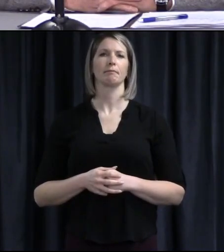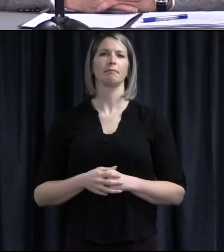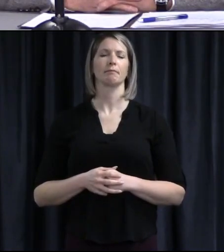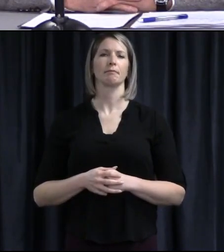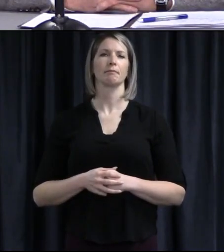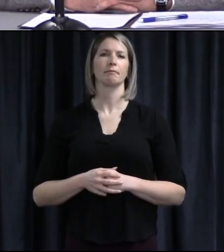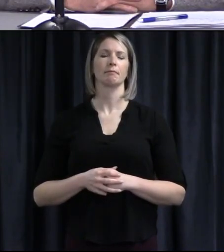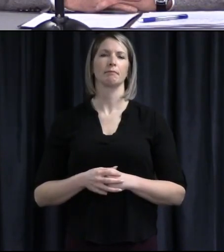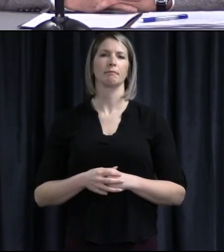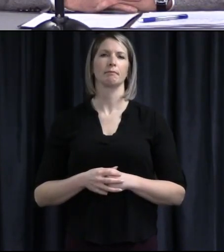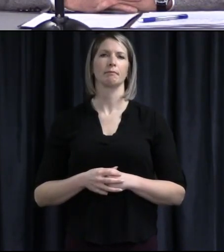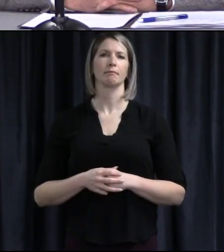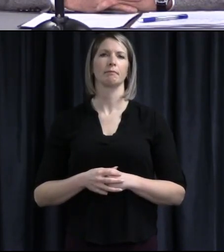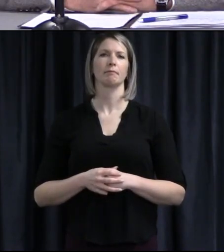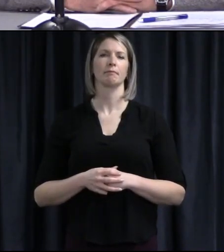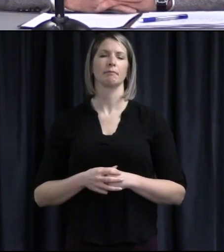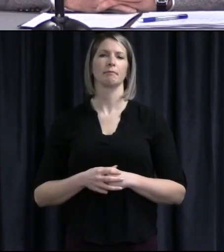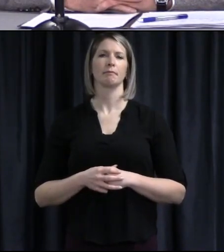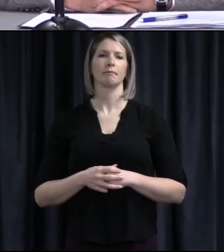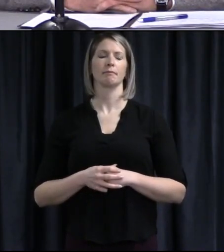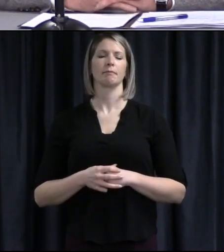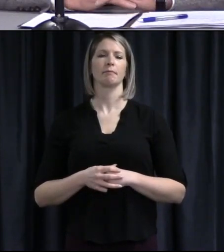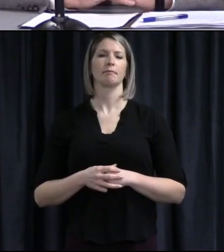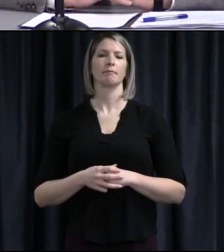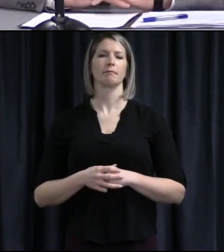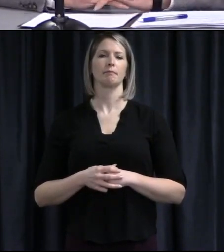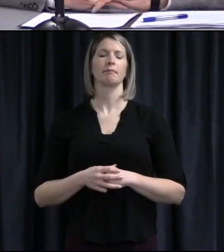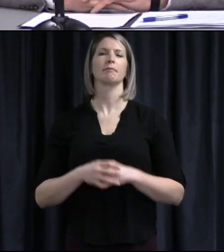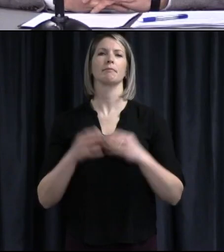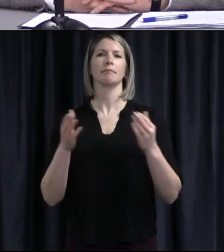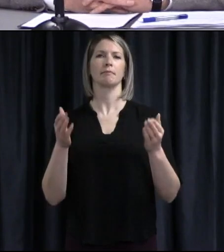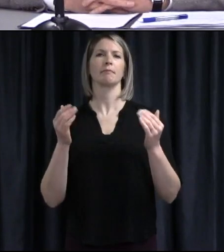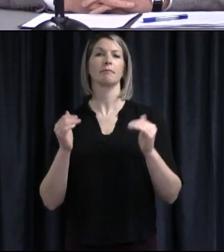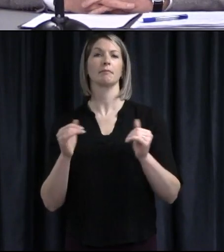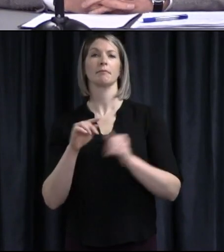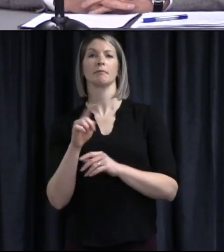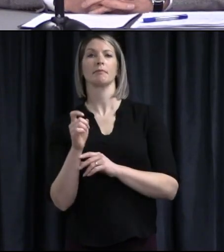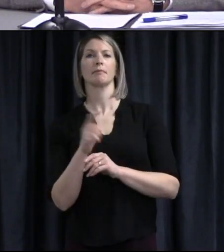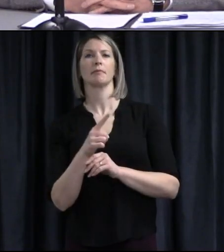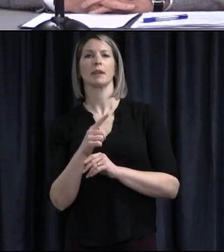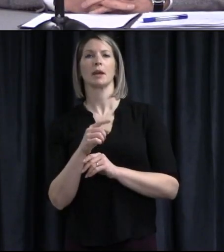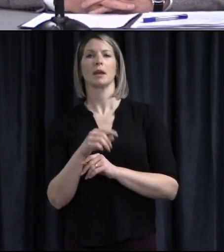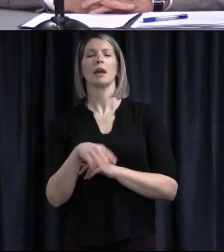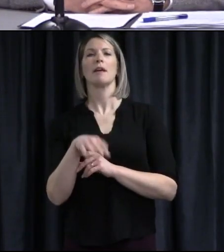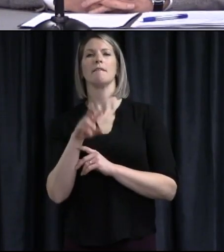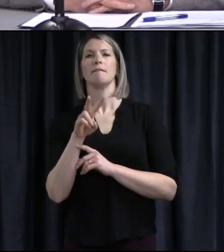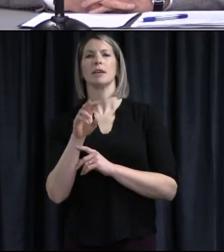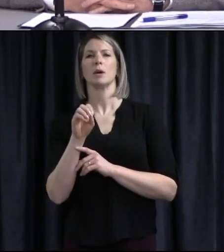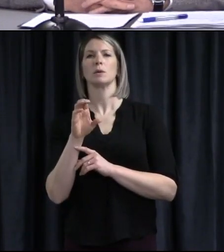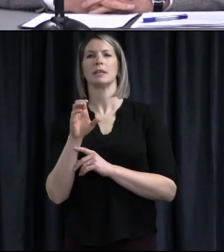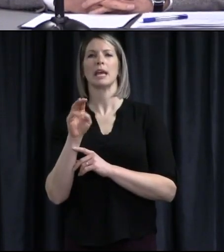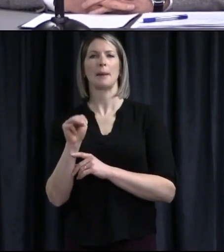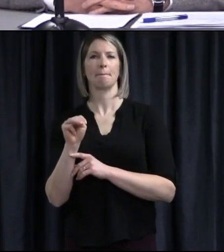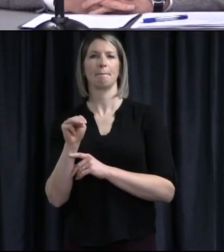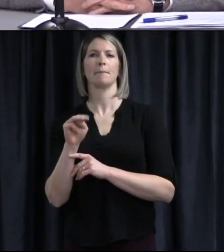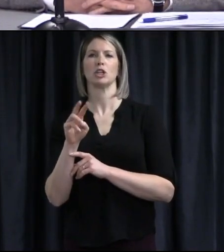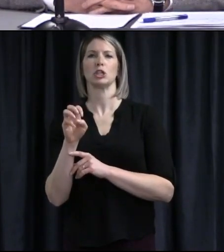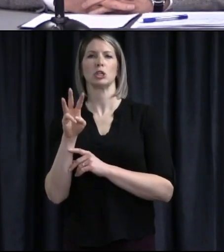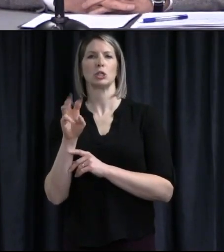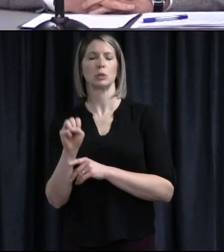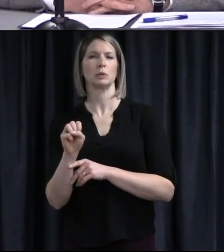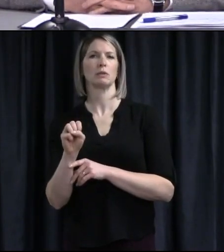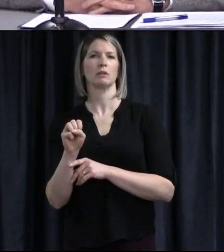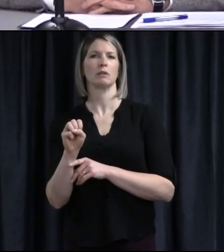Thank you. The following question is from Brian Medor of VOCM News. Please go ahead. What